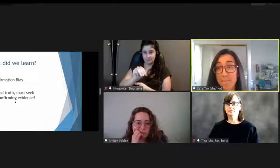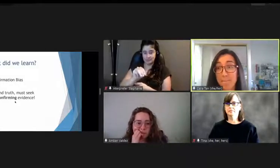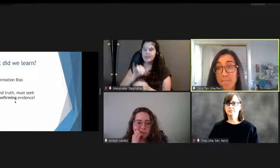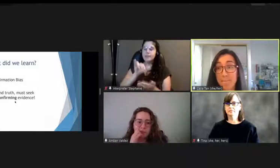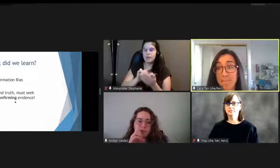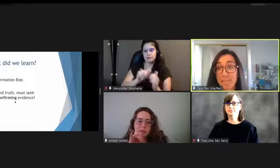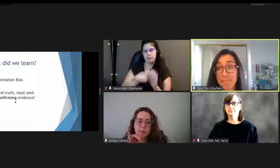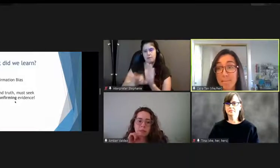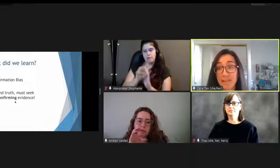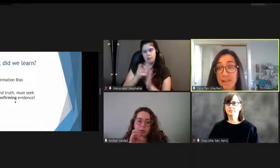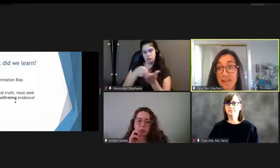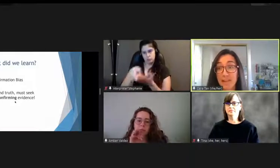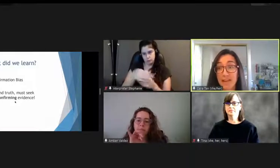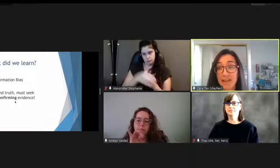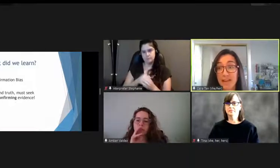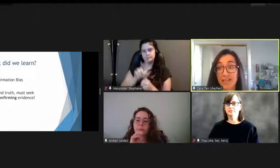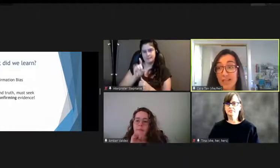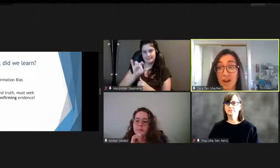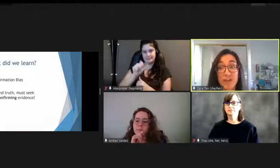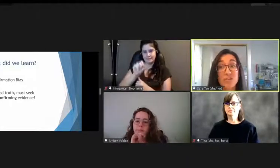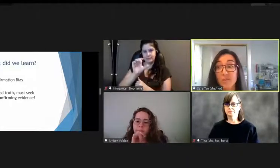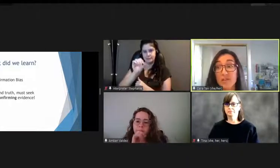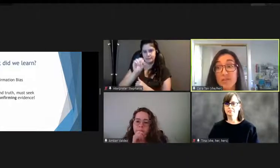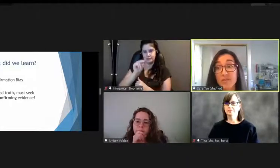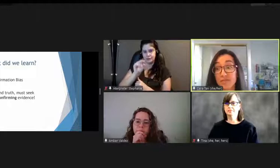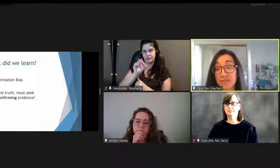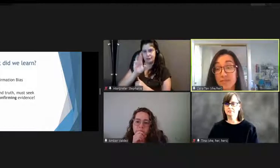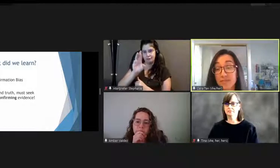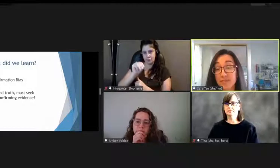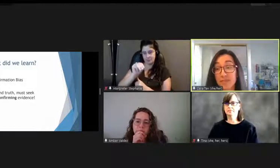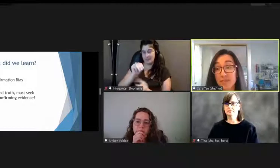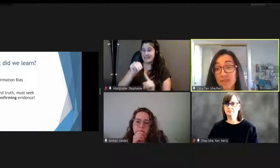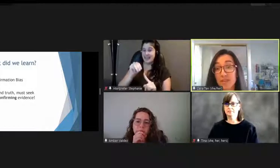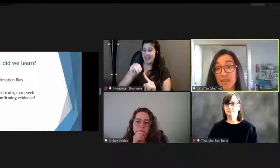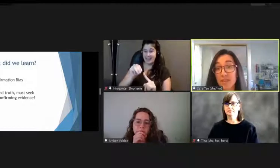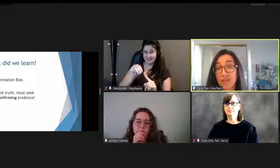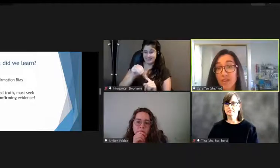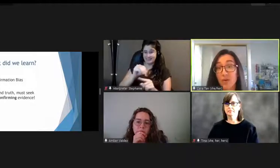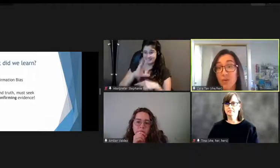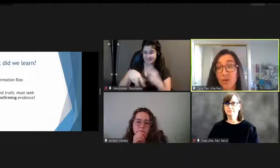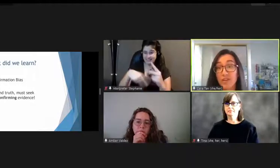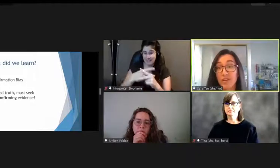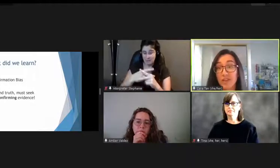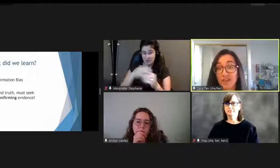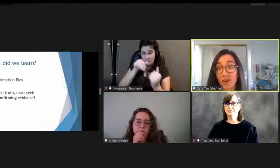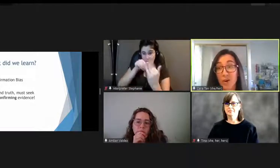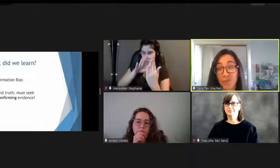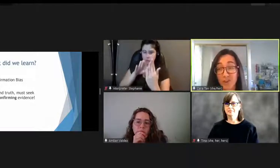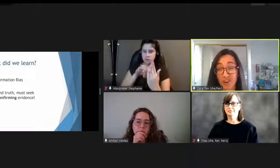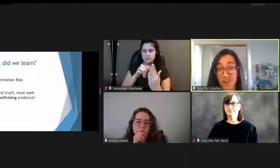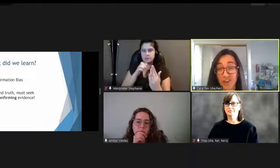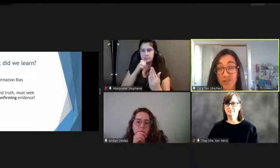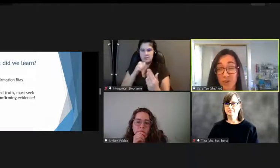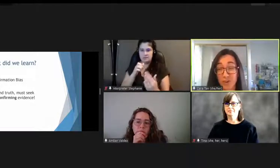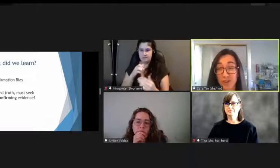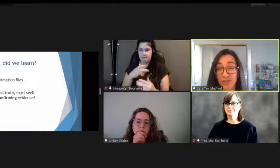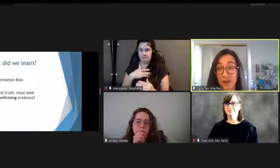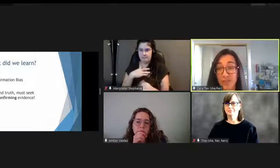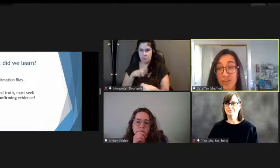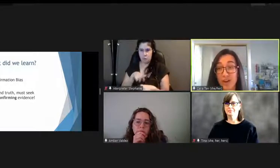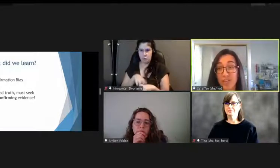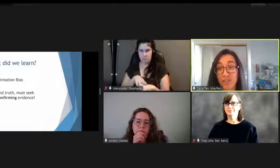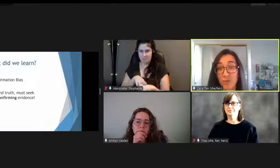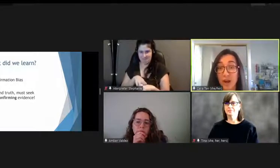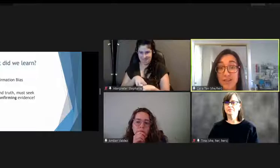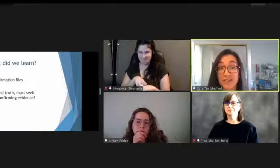It's not intuitive. And so one of the things that hopefully you're going to be doing throughout